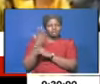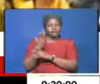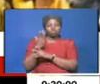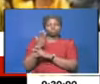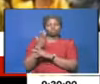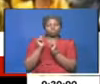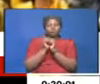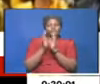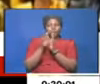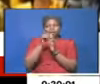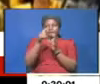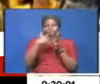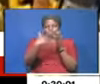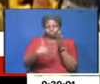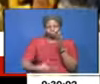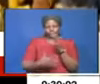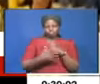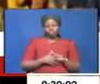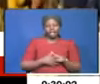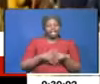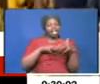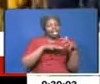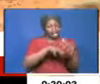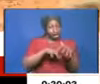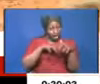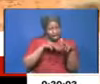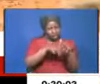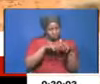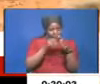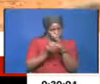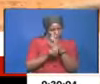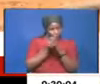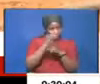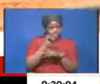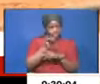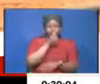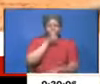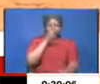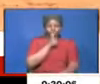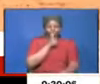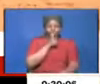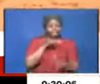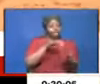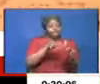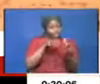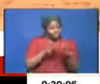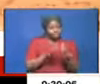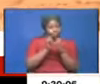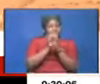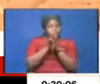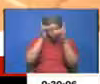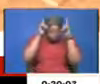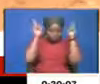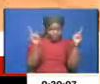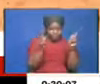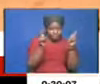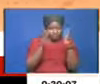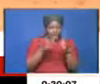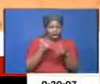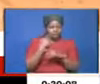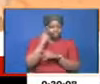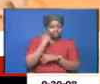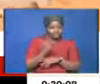productivity is the secret. Farmers and pastoralists have witnessed widespread livestock